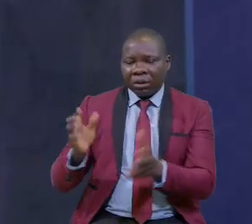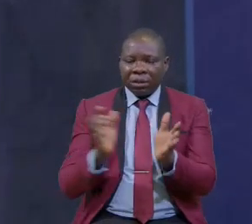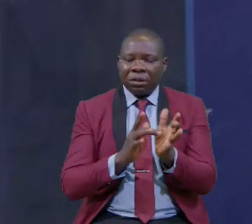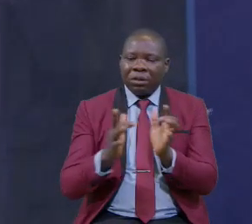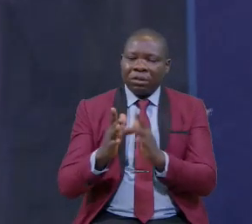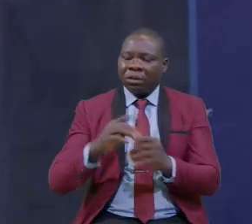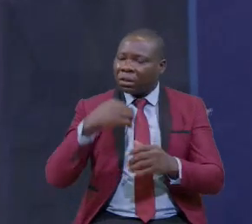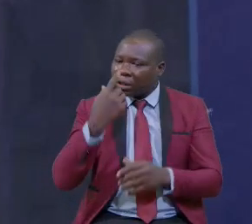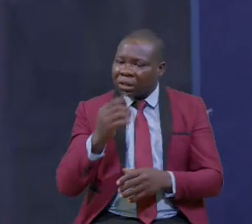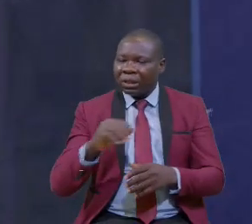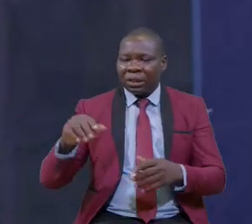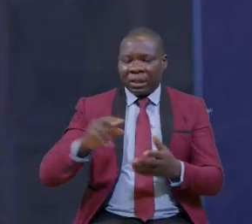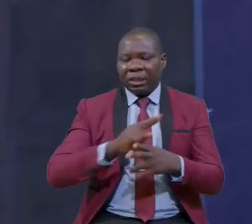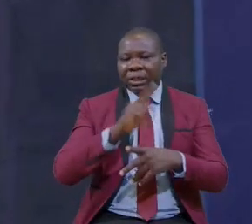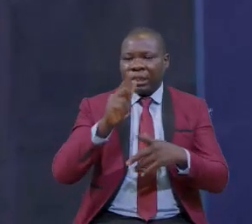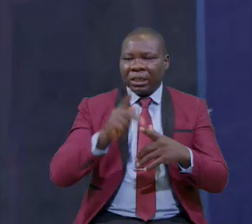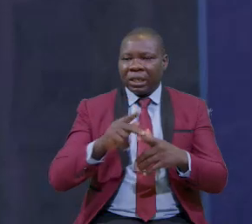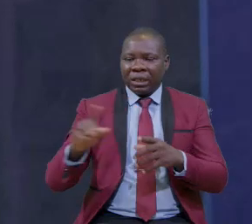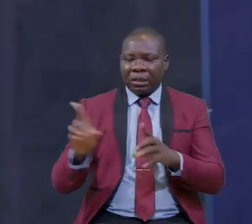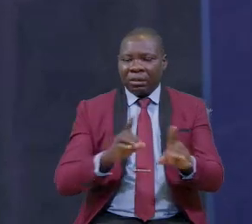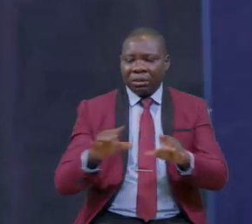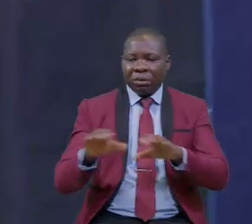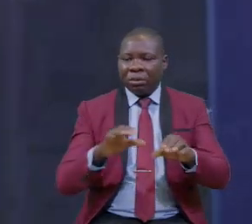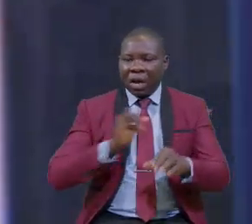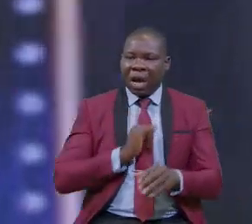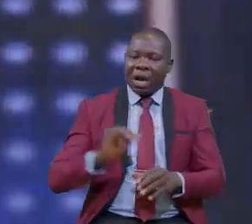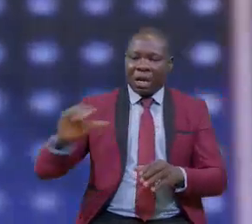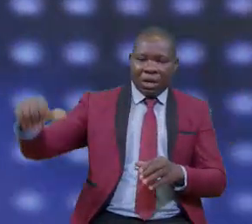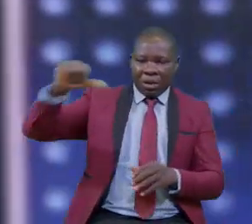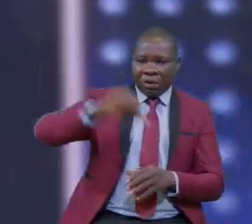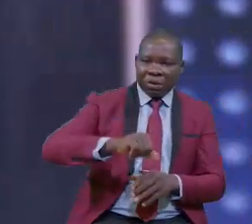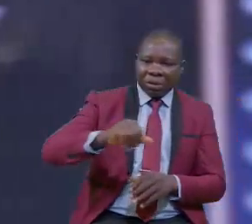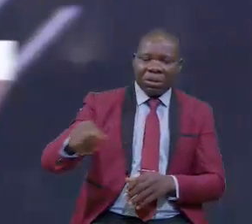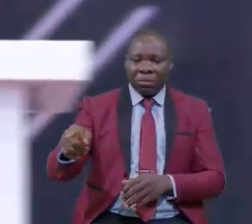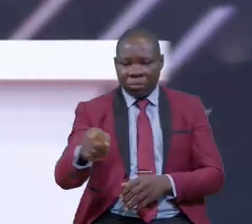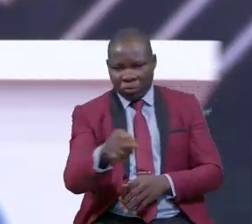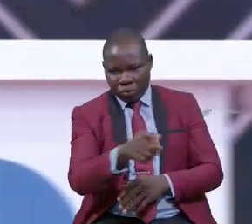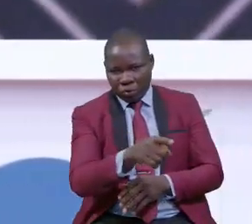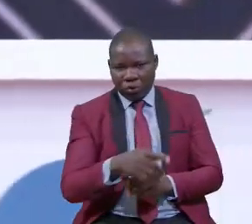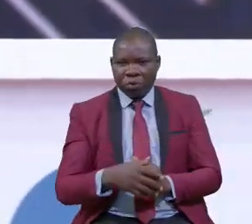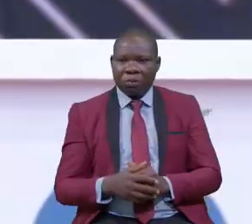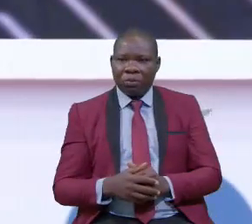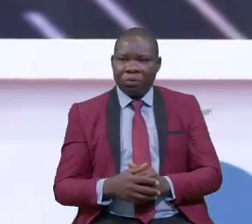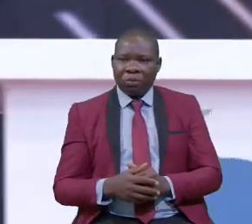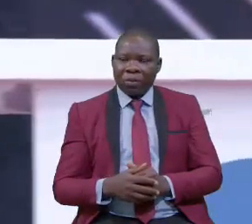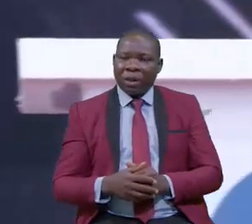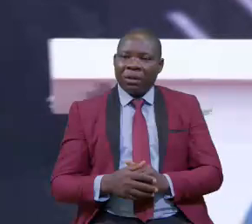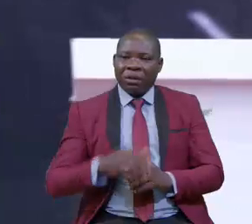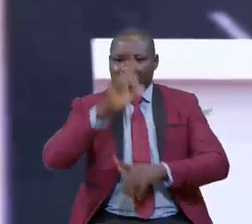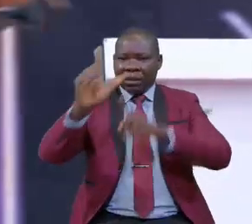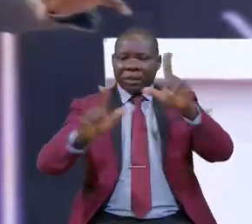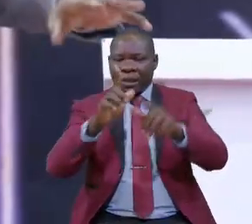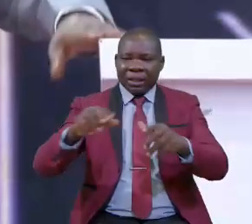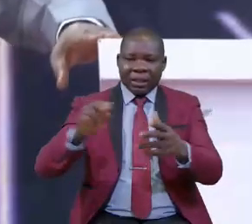heard sweet message today. "Neither do I condemn thee."